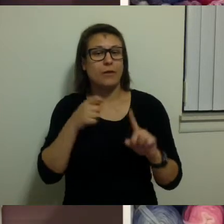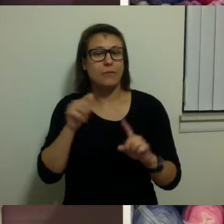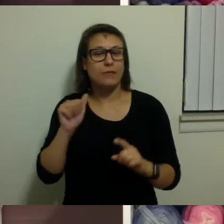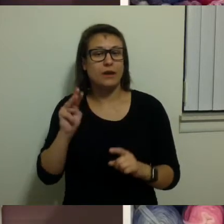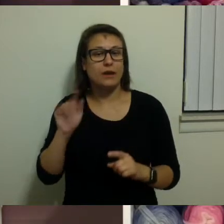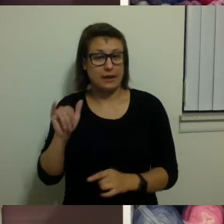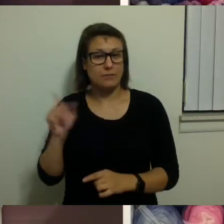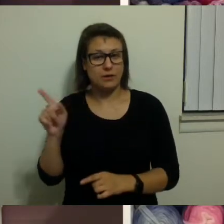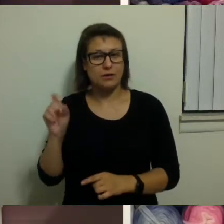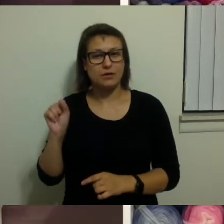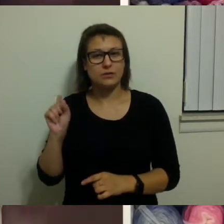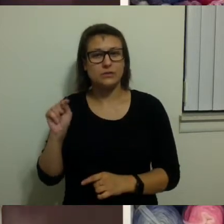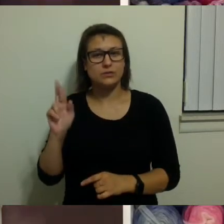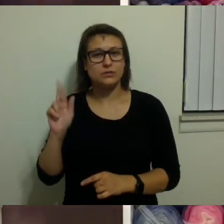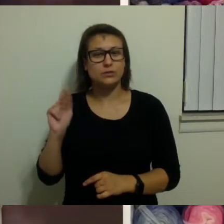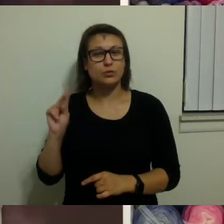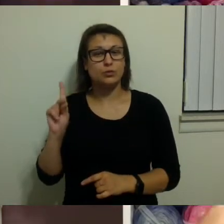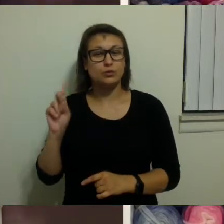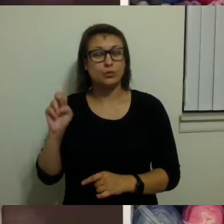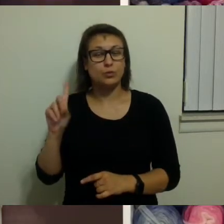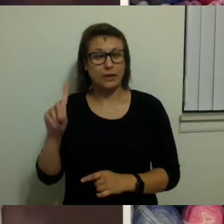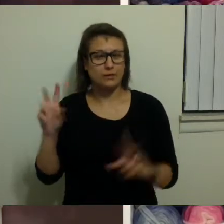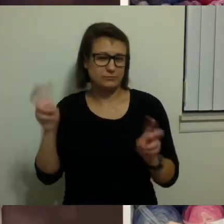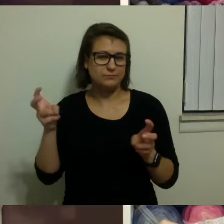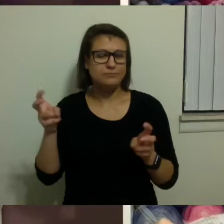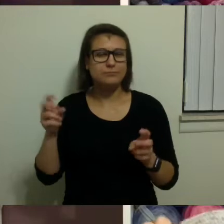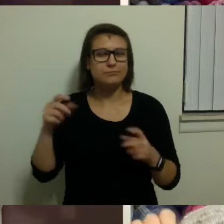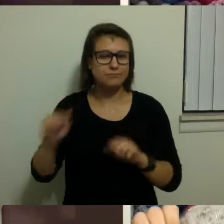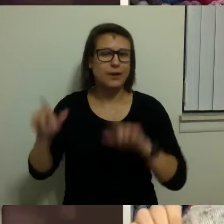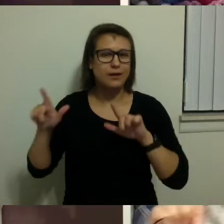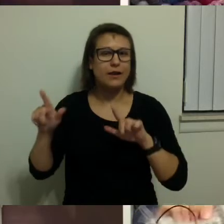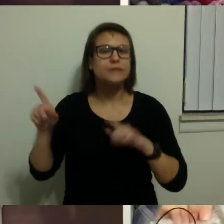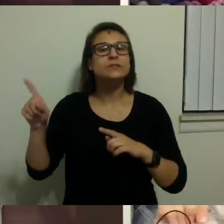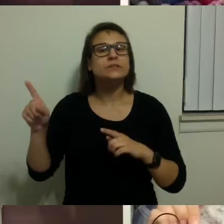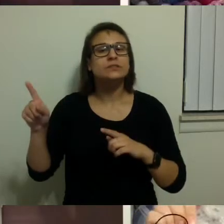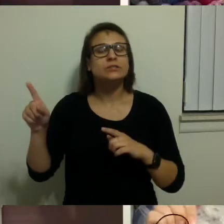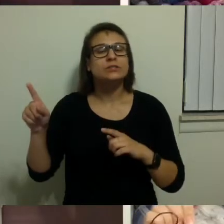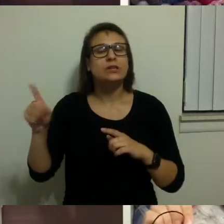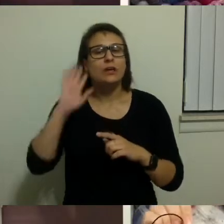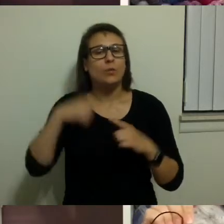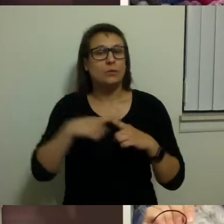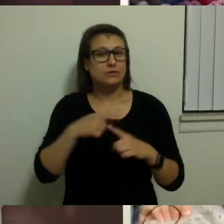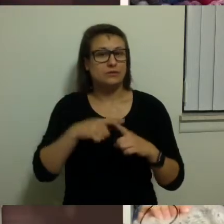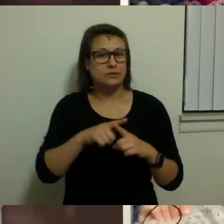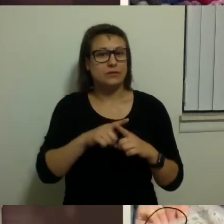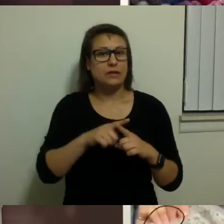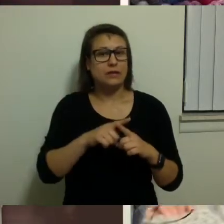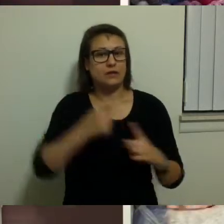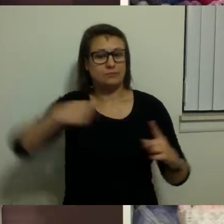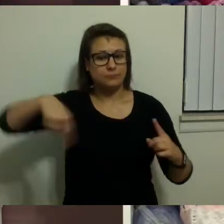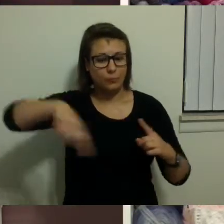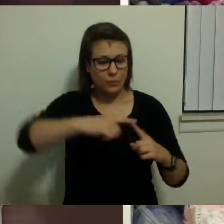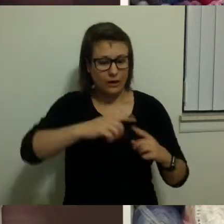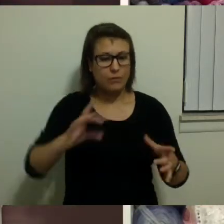Amy of the Stranded podcast. She knits her sleeves as soon as she gets a